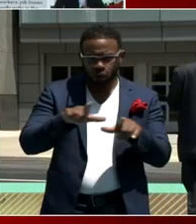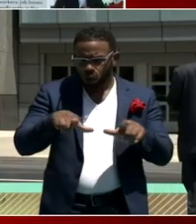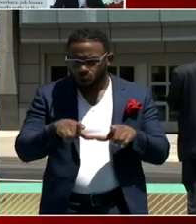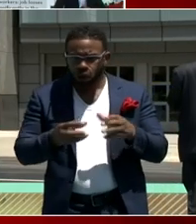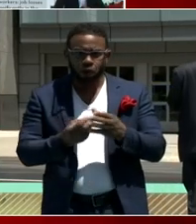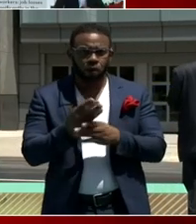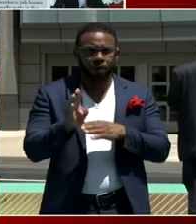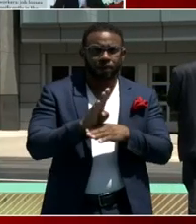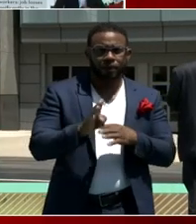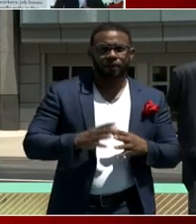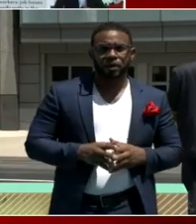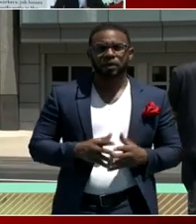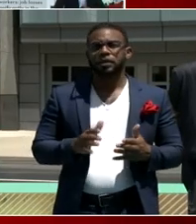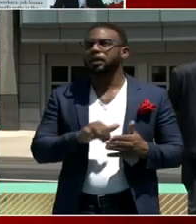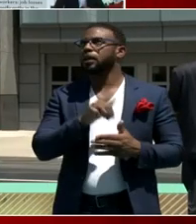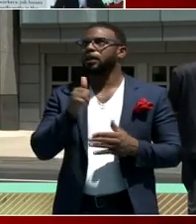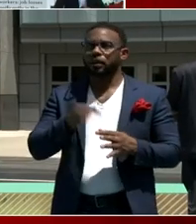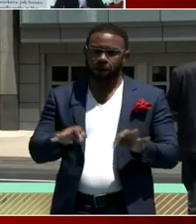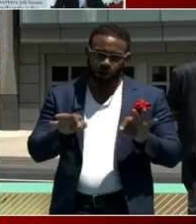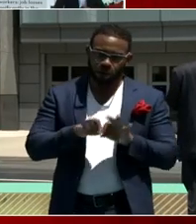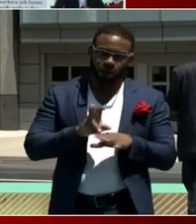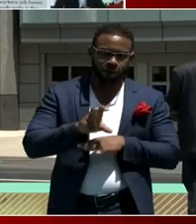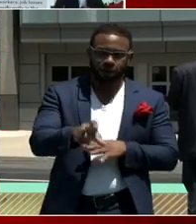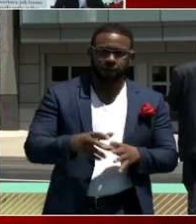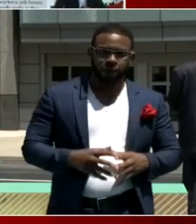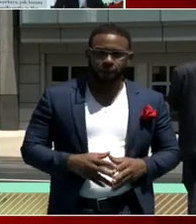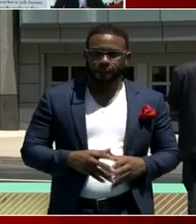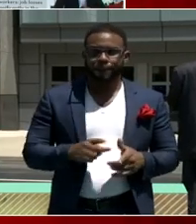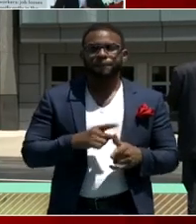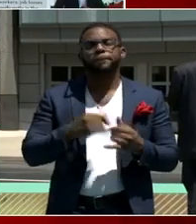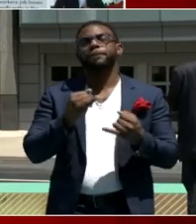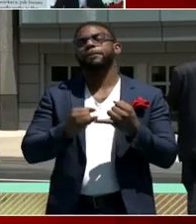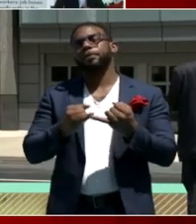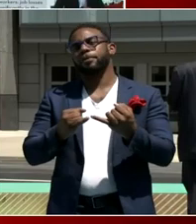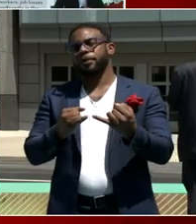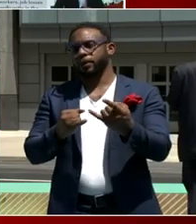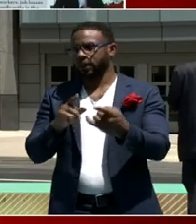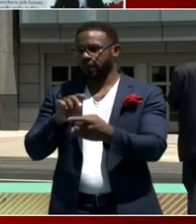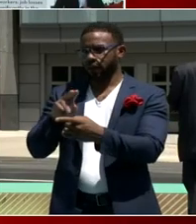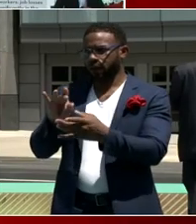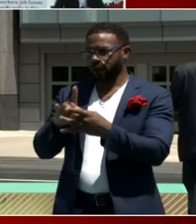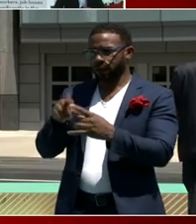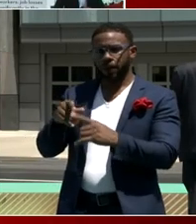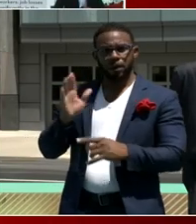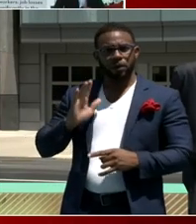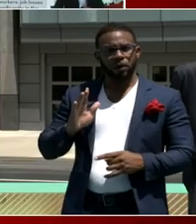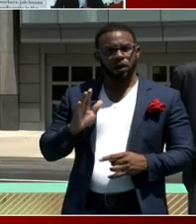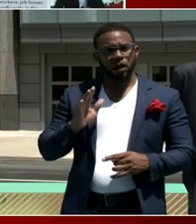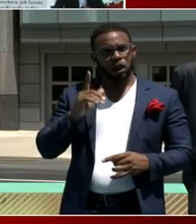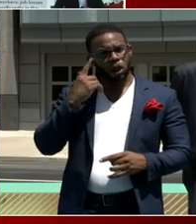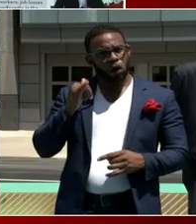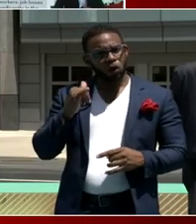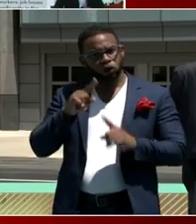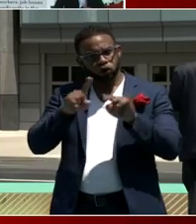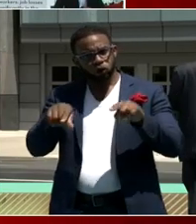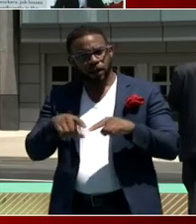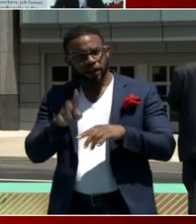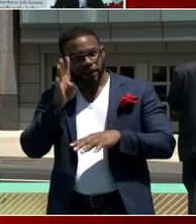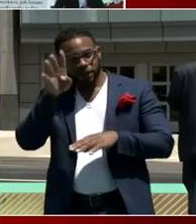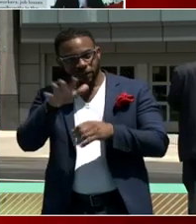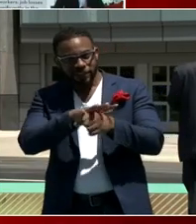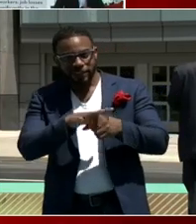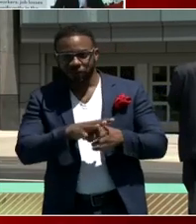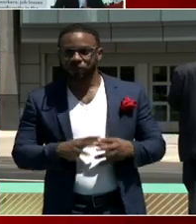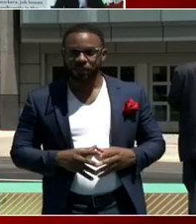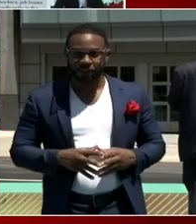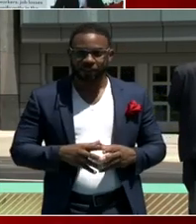and grow their business. So another important investment. And then finally, Leona alluded to it earlier, the Golden Triangle Innovation